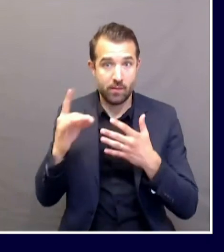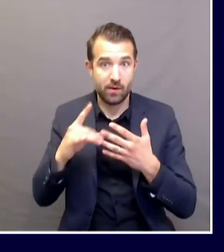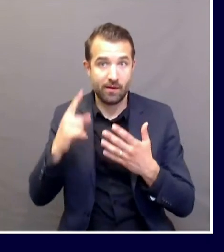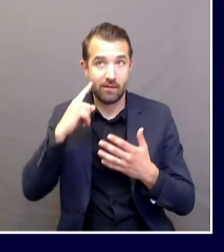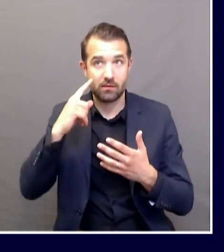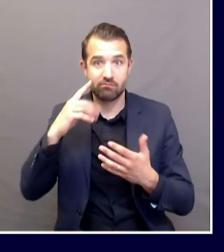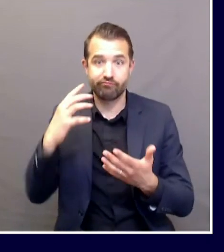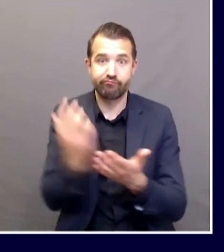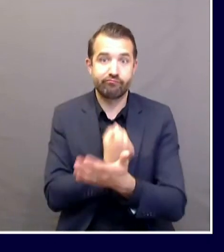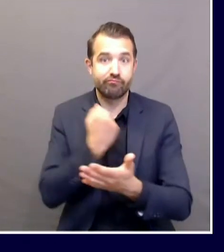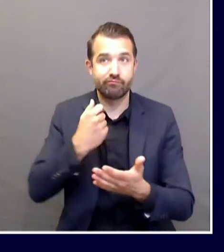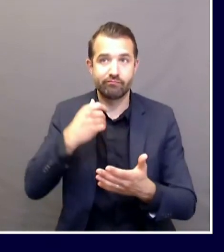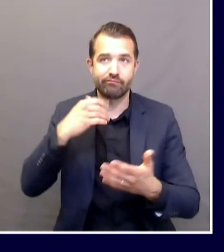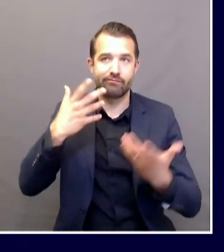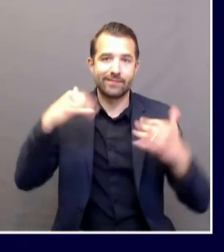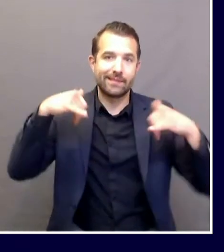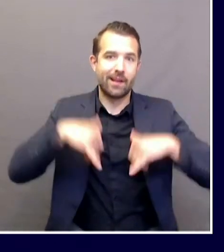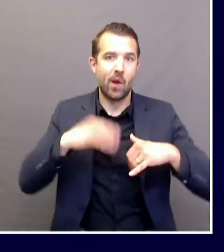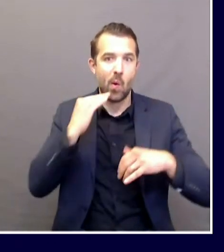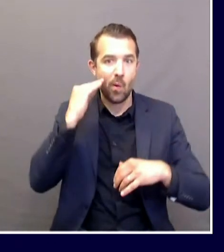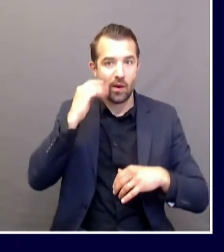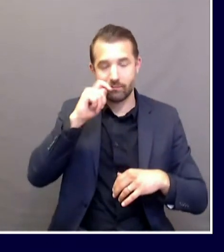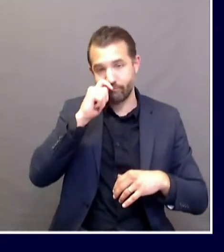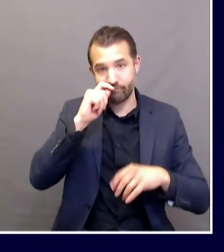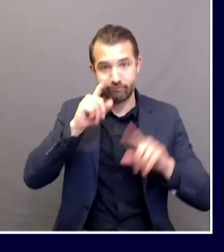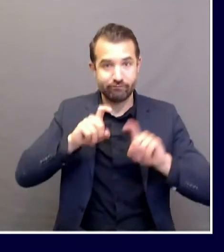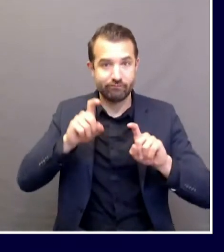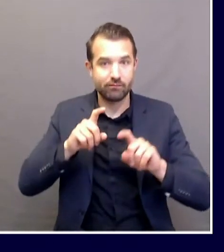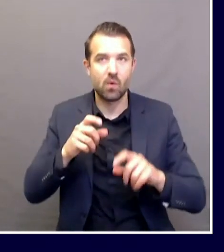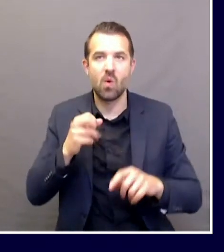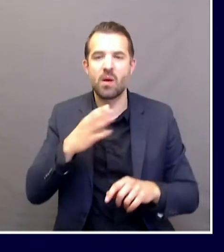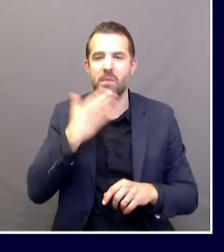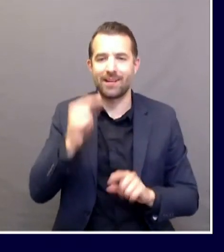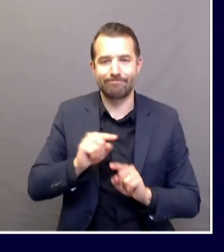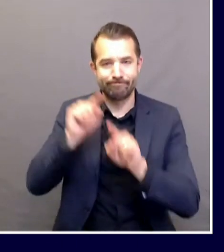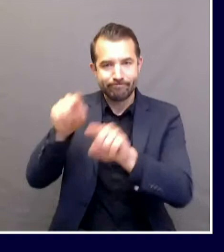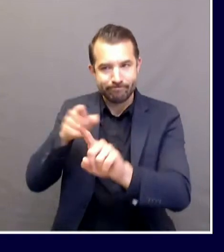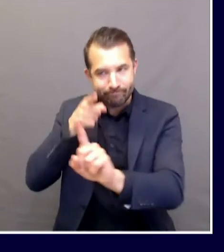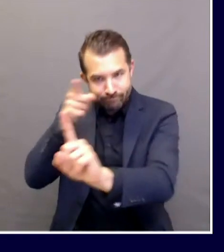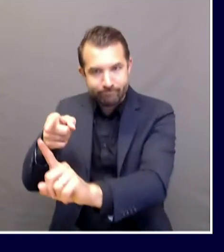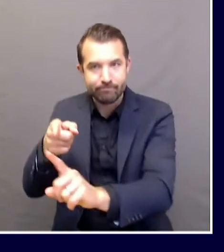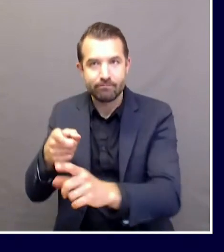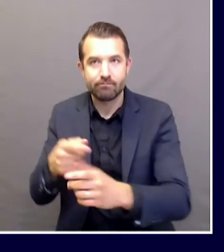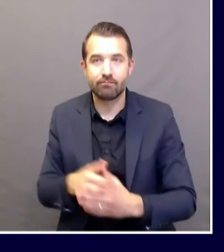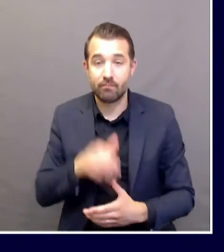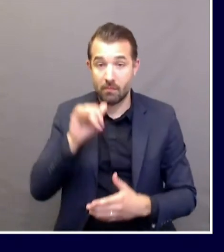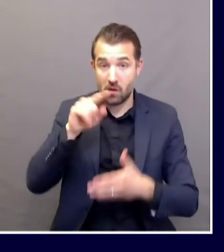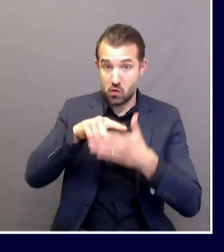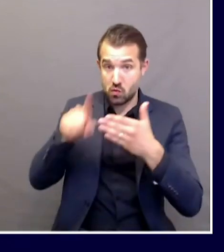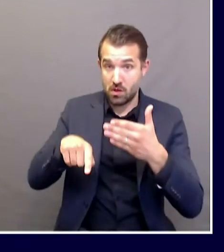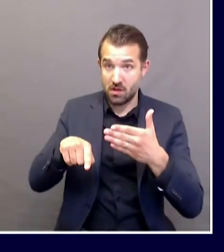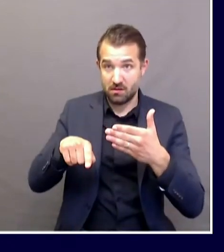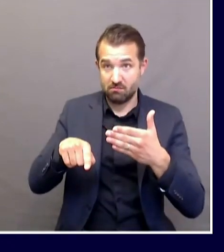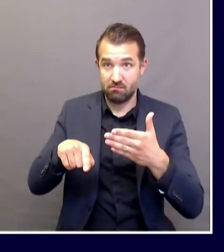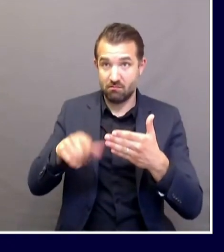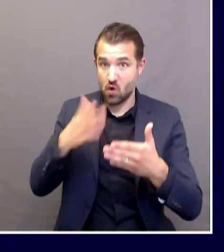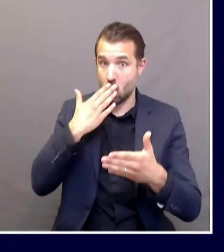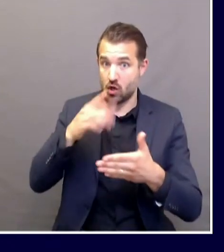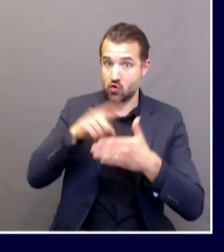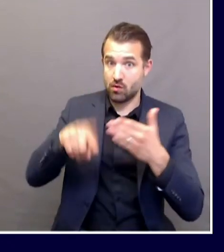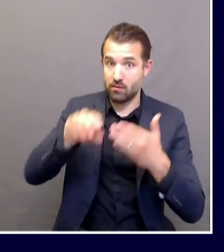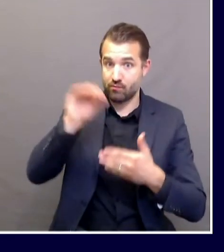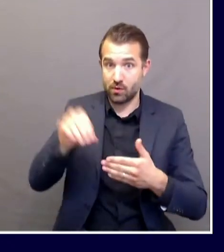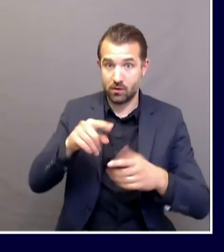it not be an option that they explore? No, Megan, great question. So let's just to level set a bit. What Megan's referring